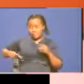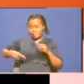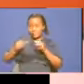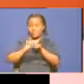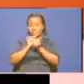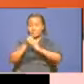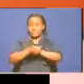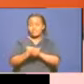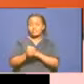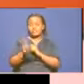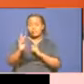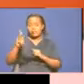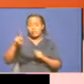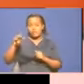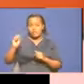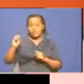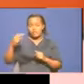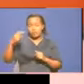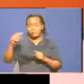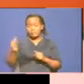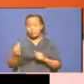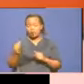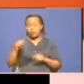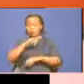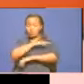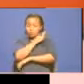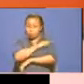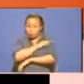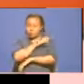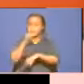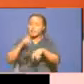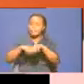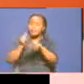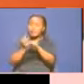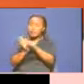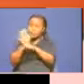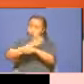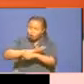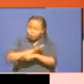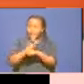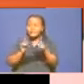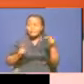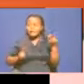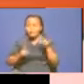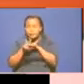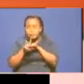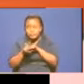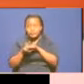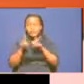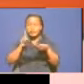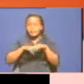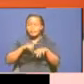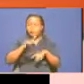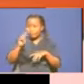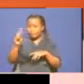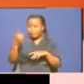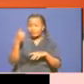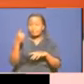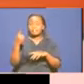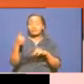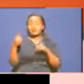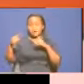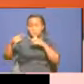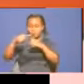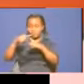the COVID pandemic started, especially when we got our first case in Kenya